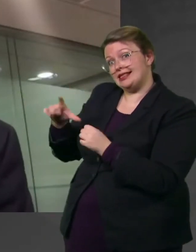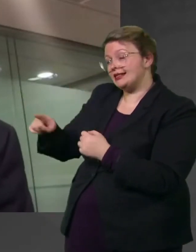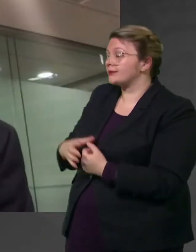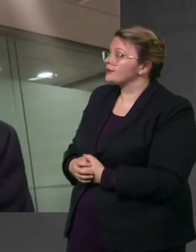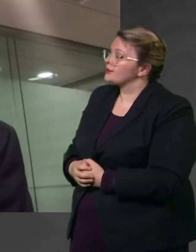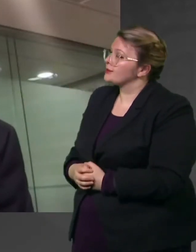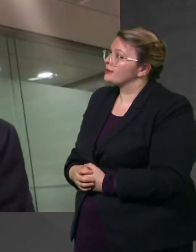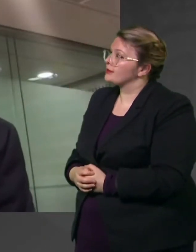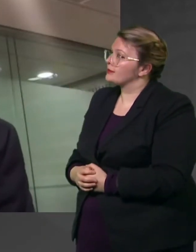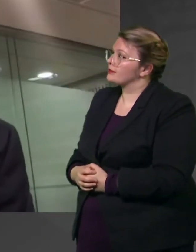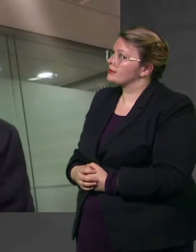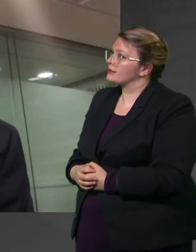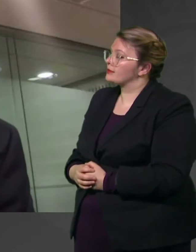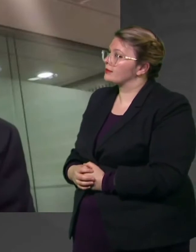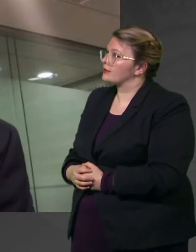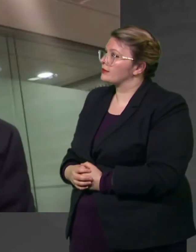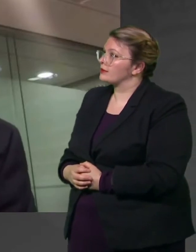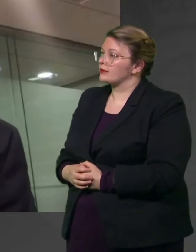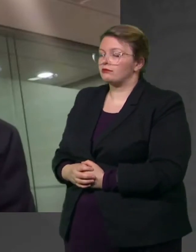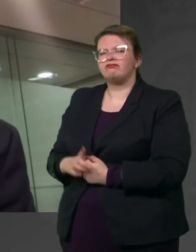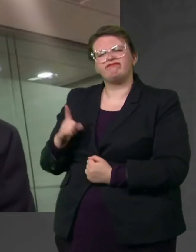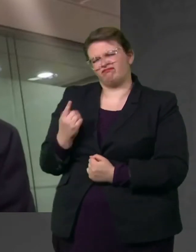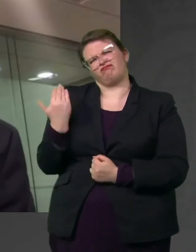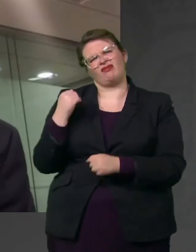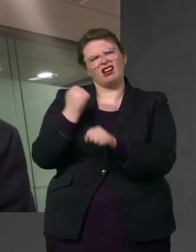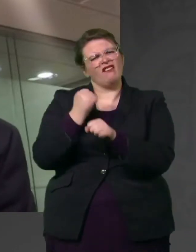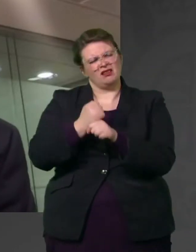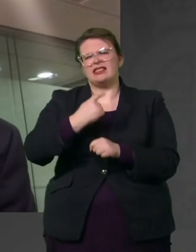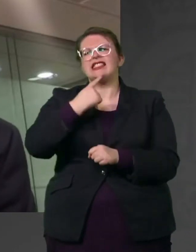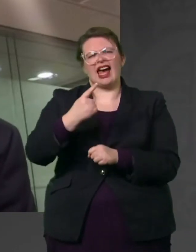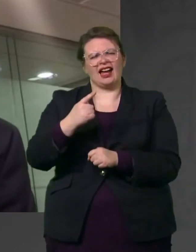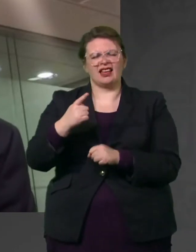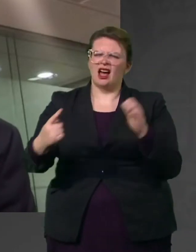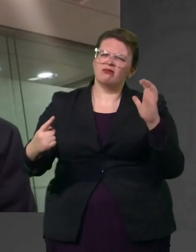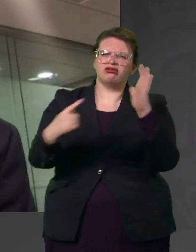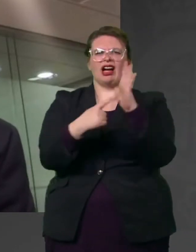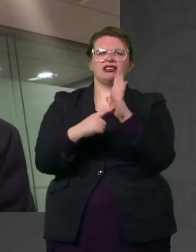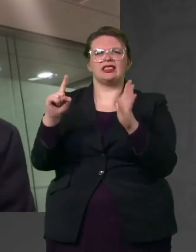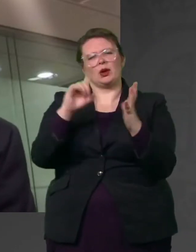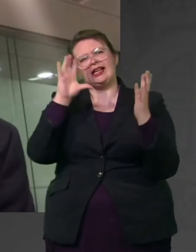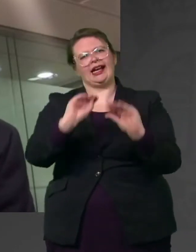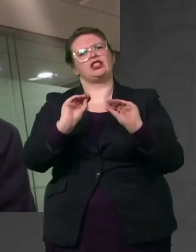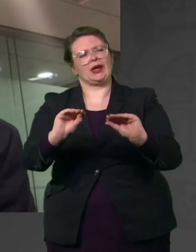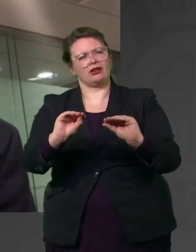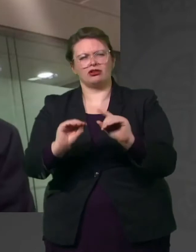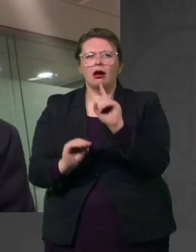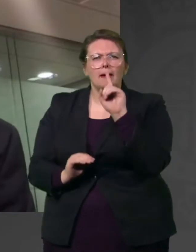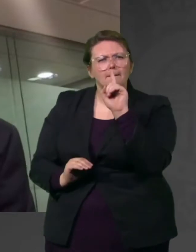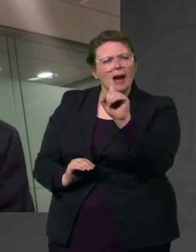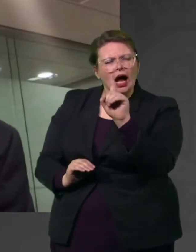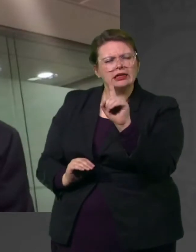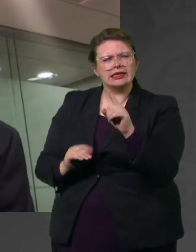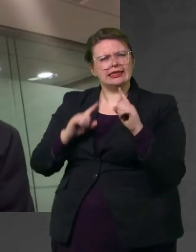in the weeks ahead. What do you say to teachers who argue that giving them priority for the vaccine could help